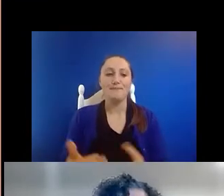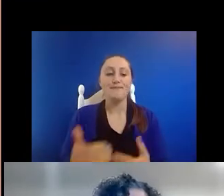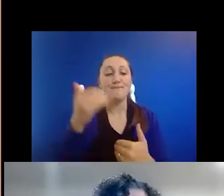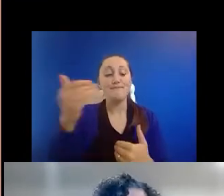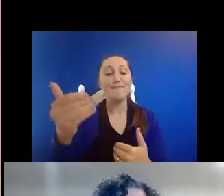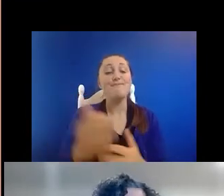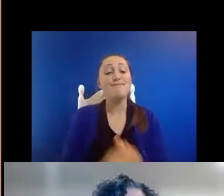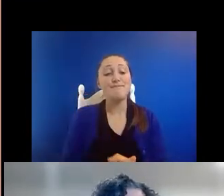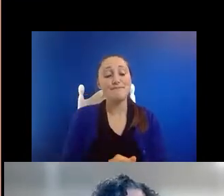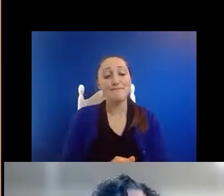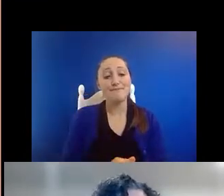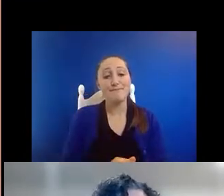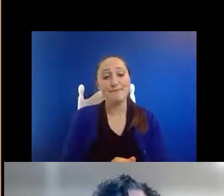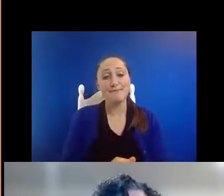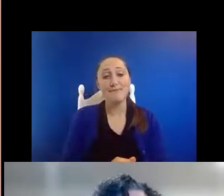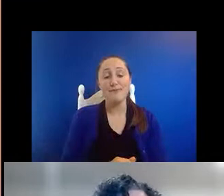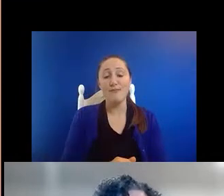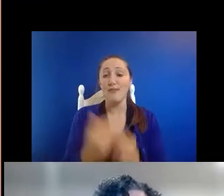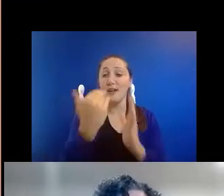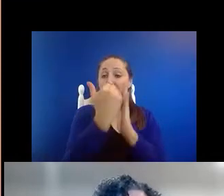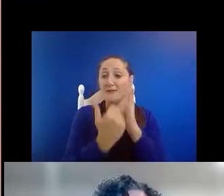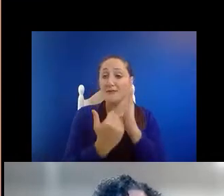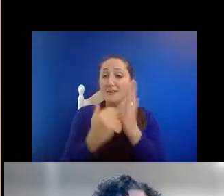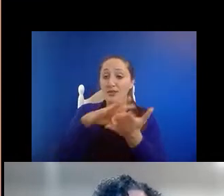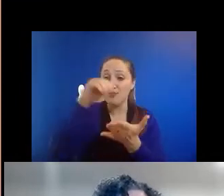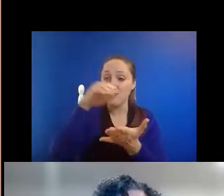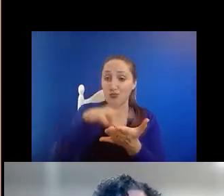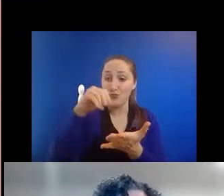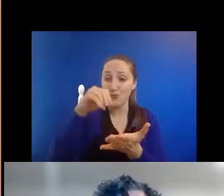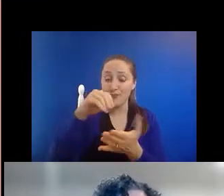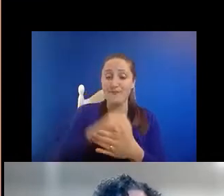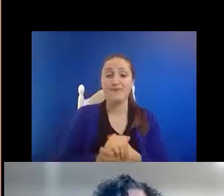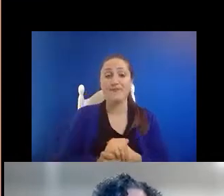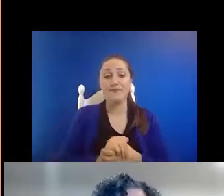So in terms of lessons learned, in Michigan,